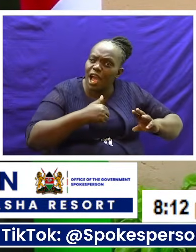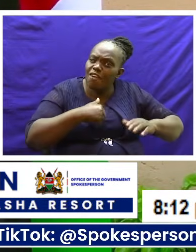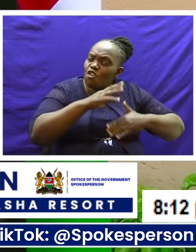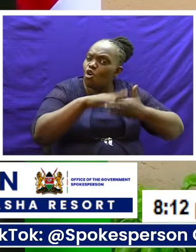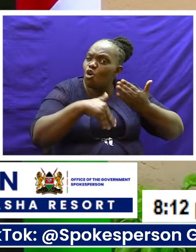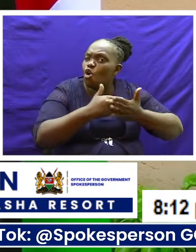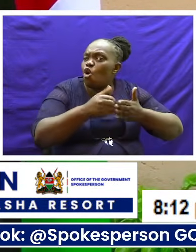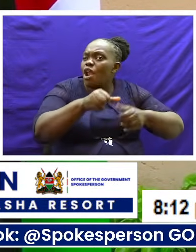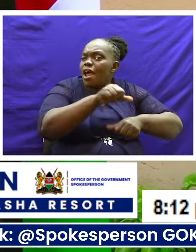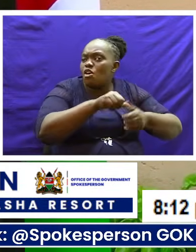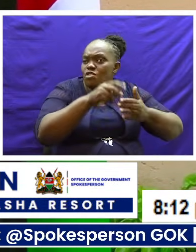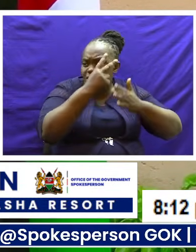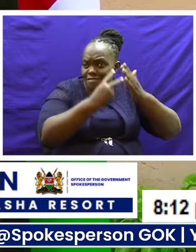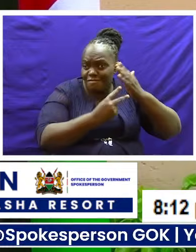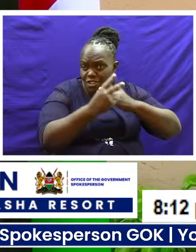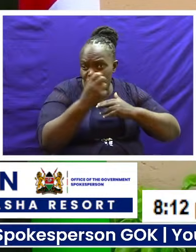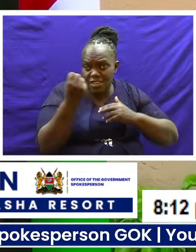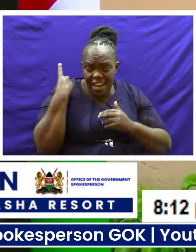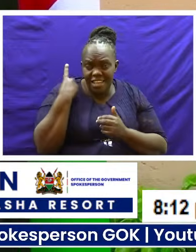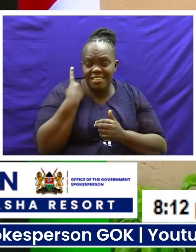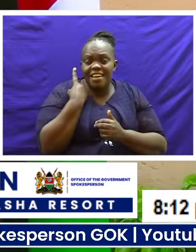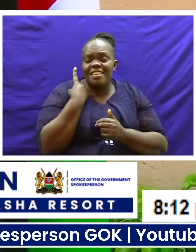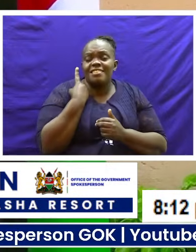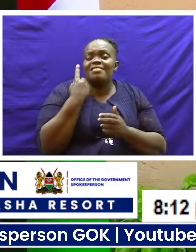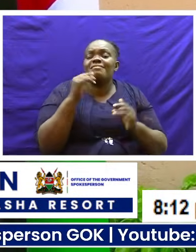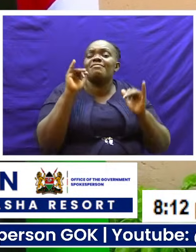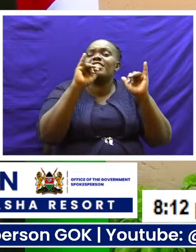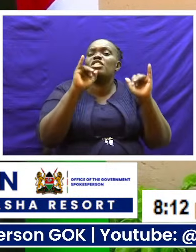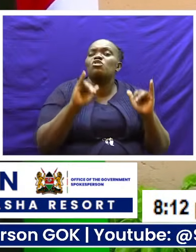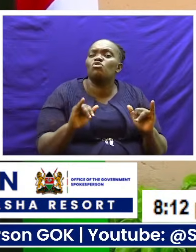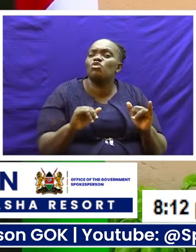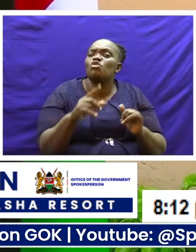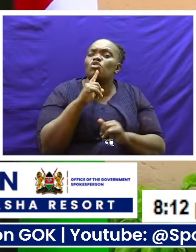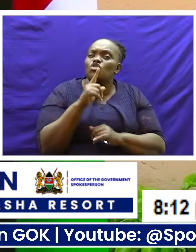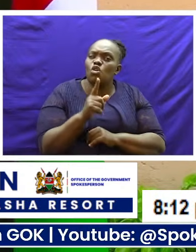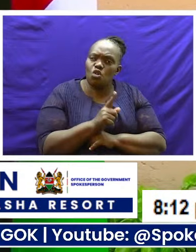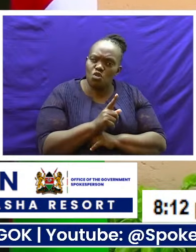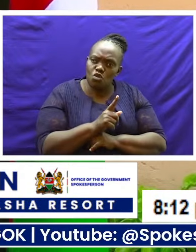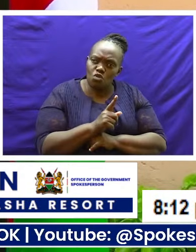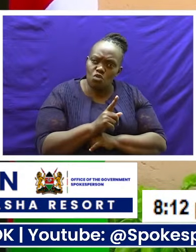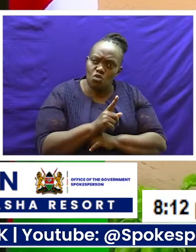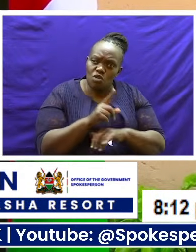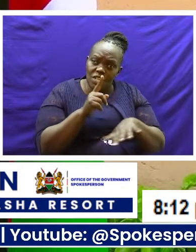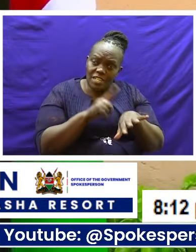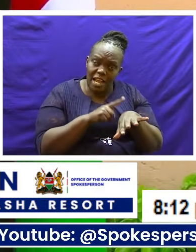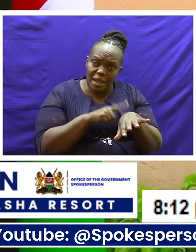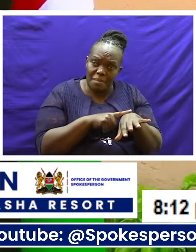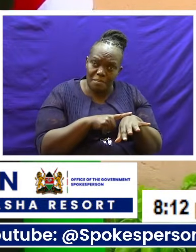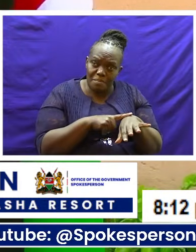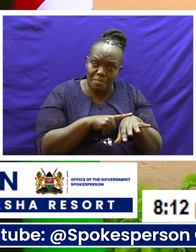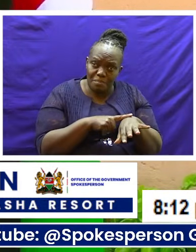all-round view and understanding of the institutions. So when